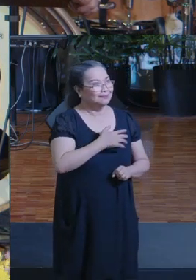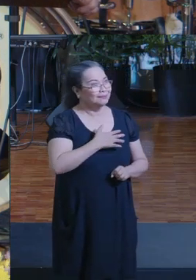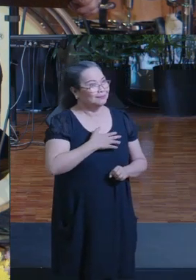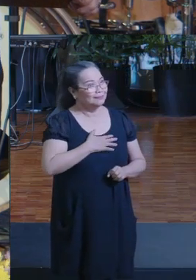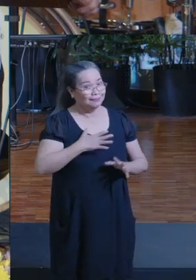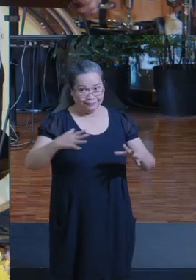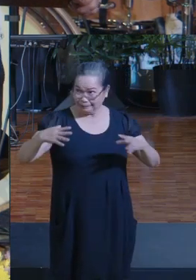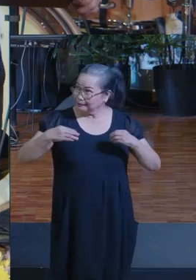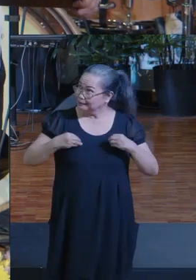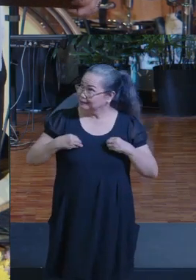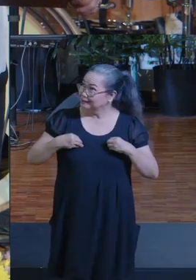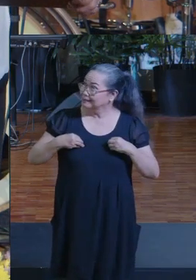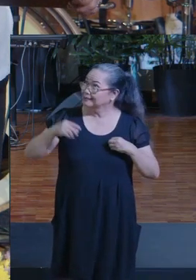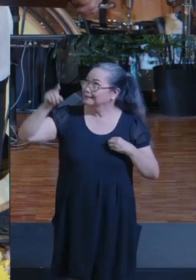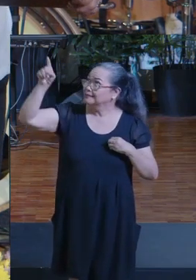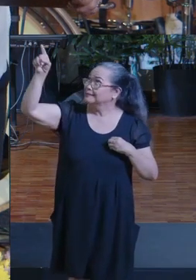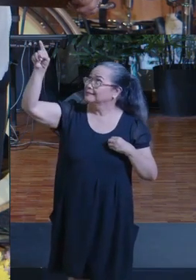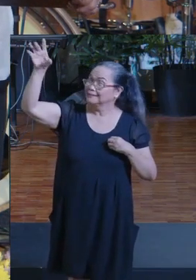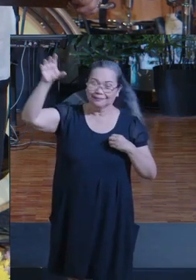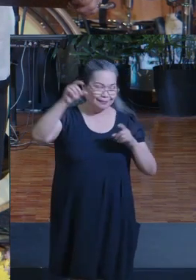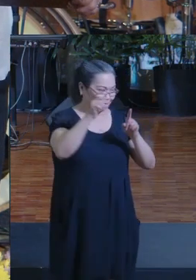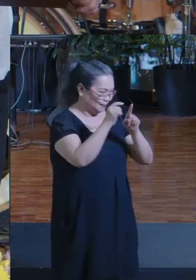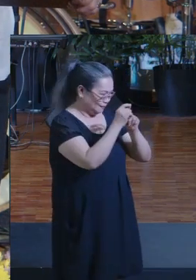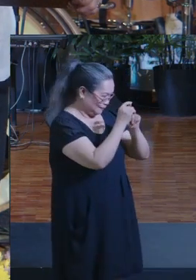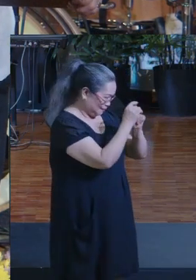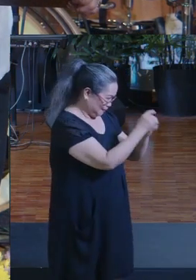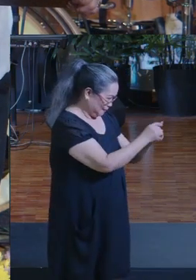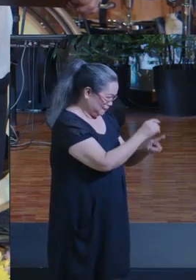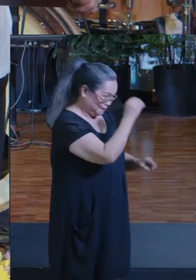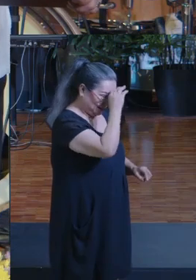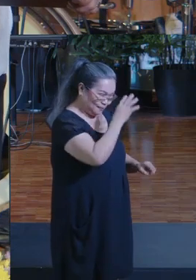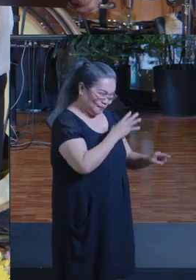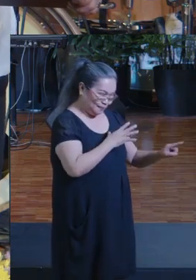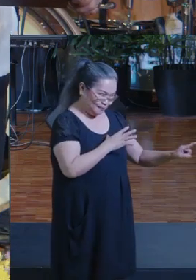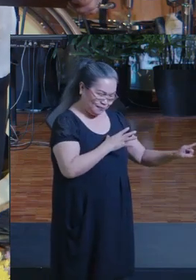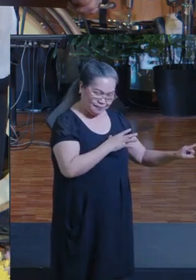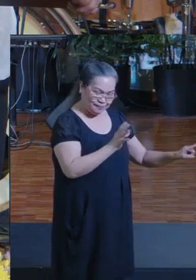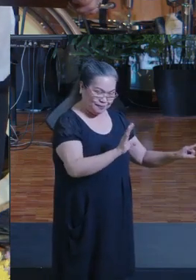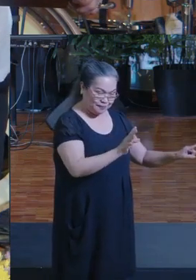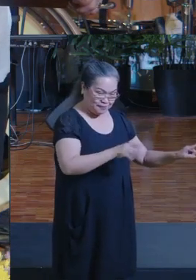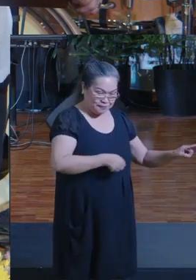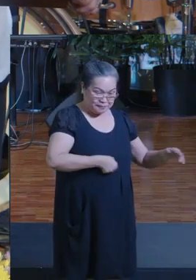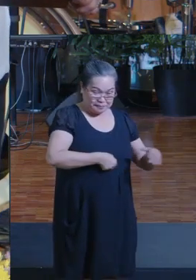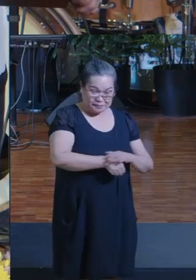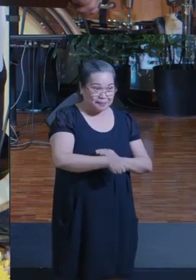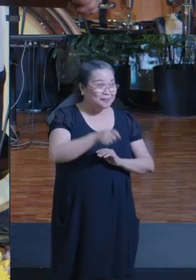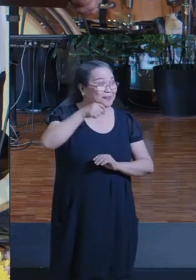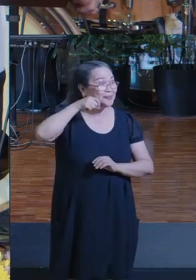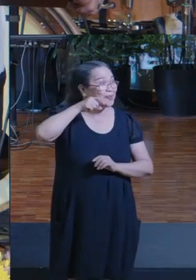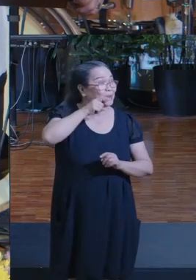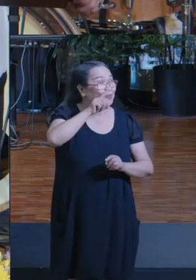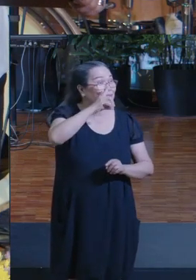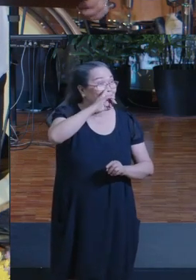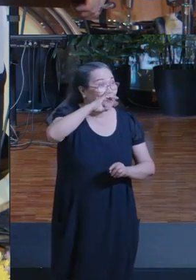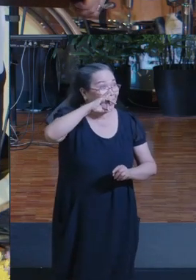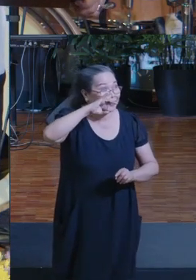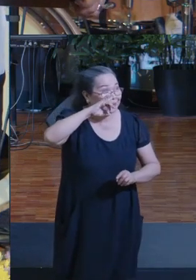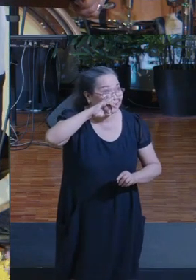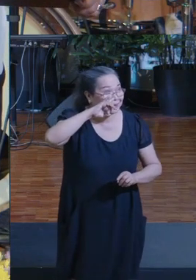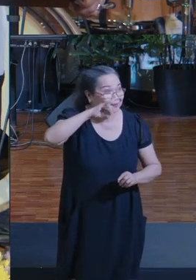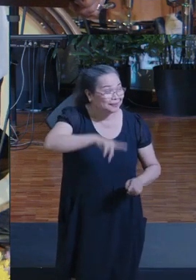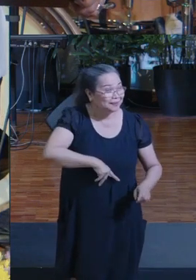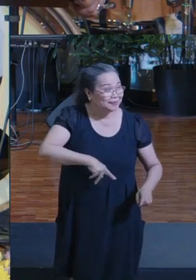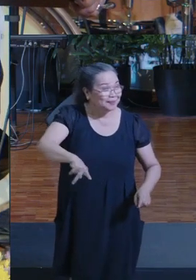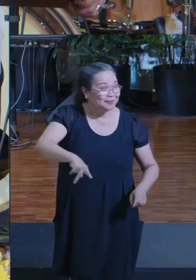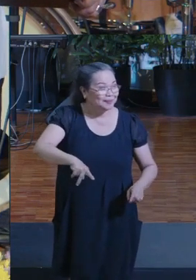And behold, the word of the Lord came to him. This man shall not be your heir." Ito na yung Abrahamic covenant. "Your very own son shall be